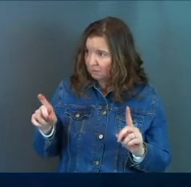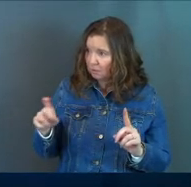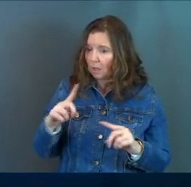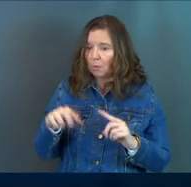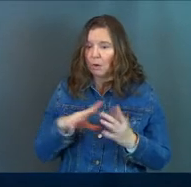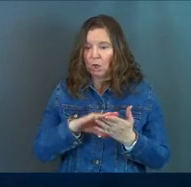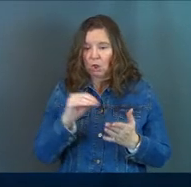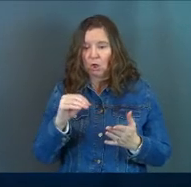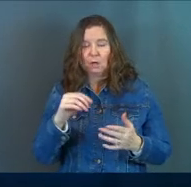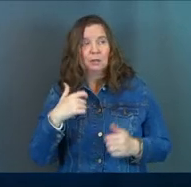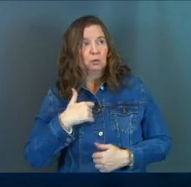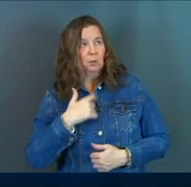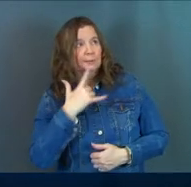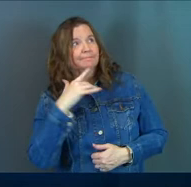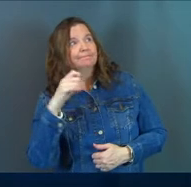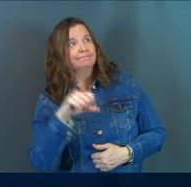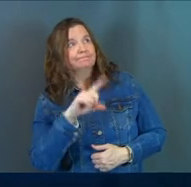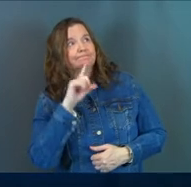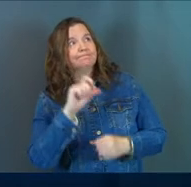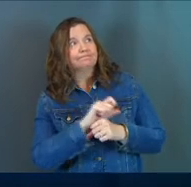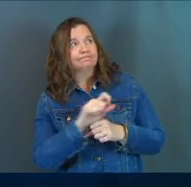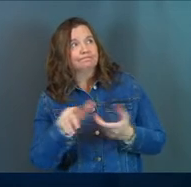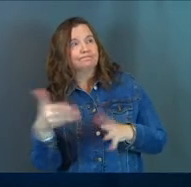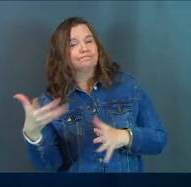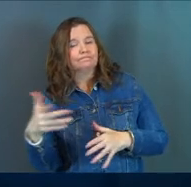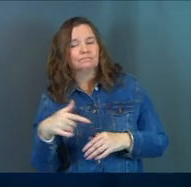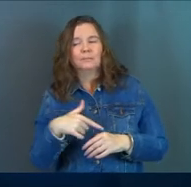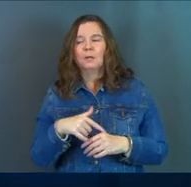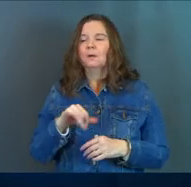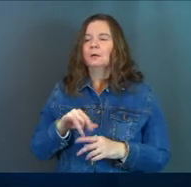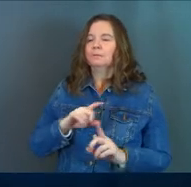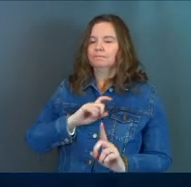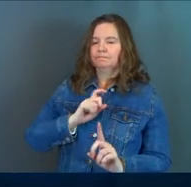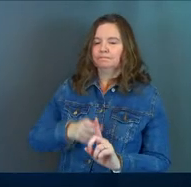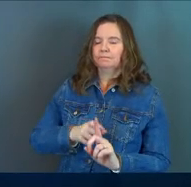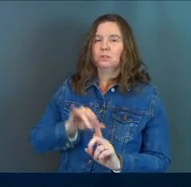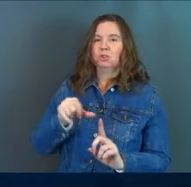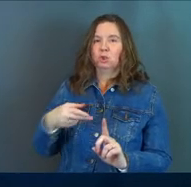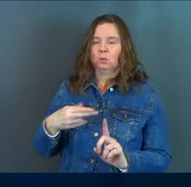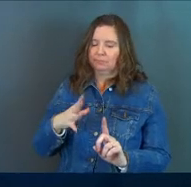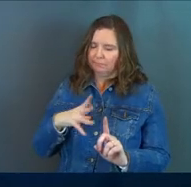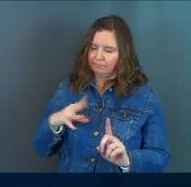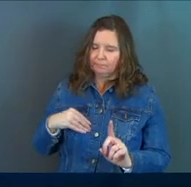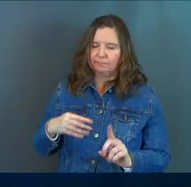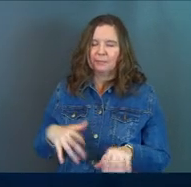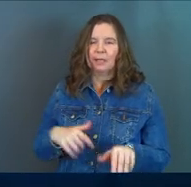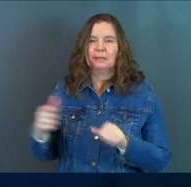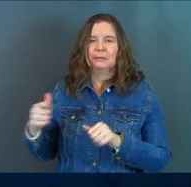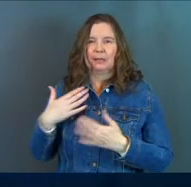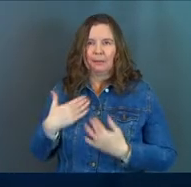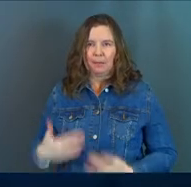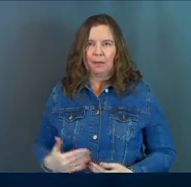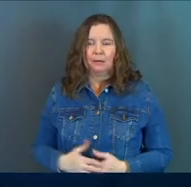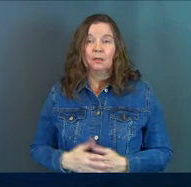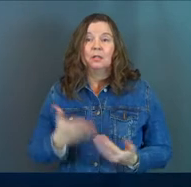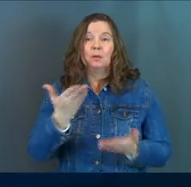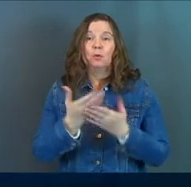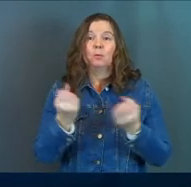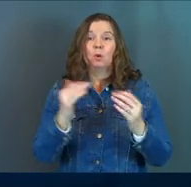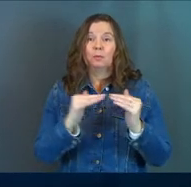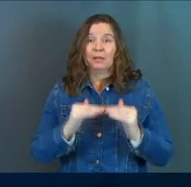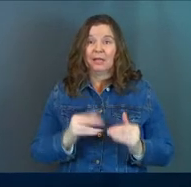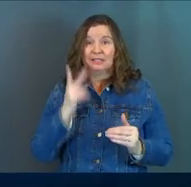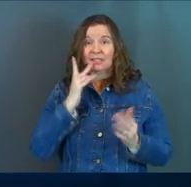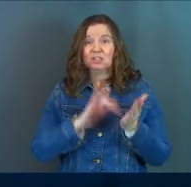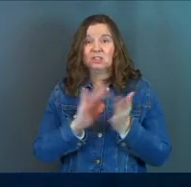dead. And when he learned from the centurion that he, in fact, was dead, he granted the corpse to Joseph. So this proves at multiple levels,